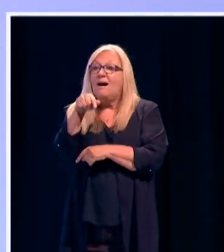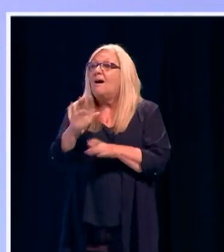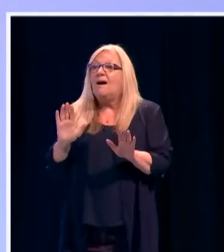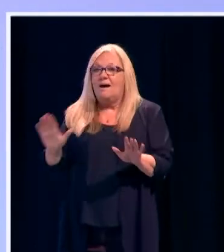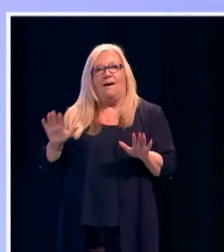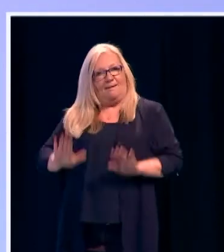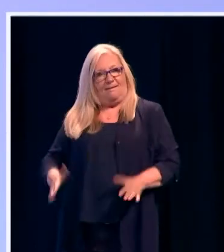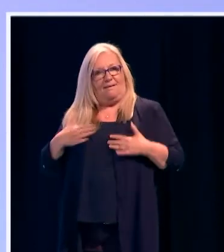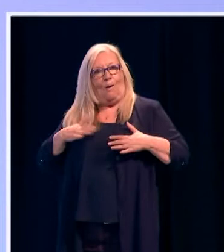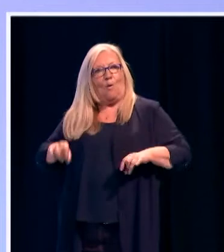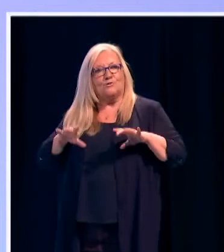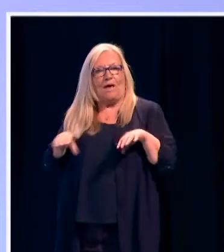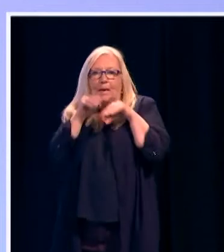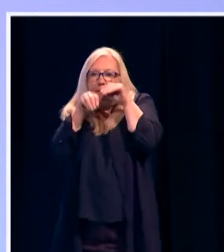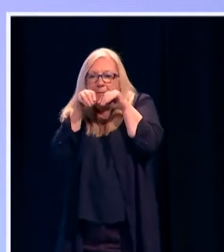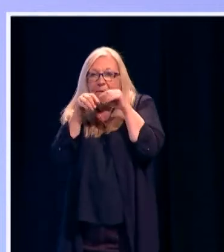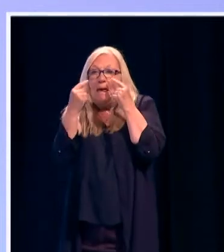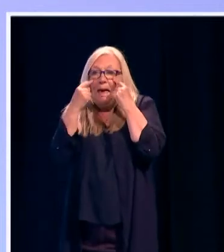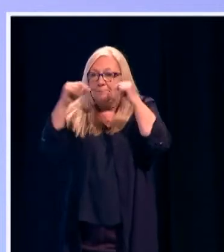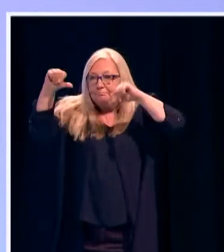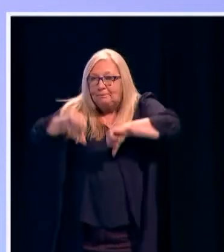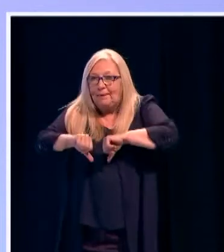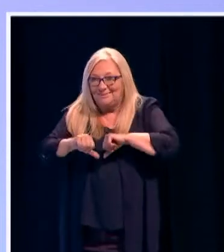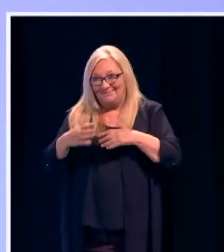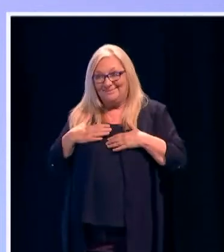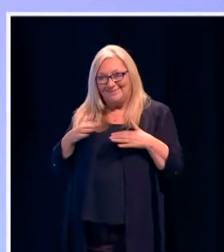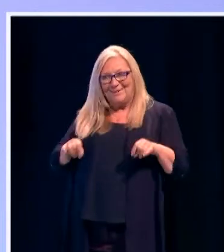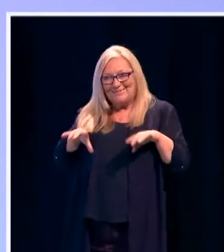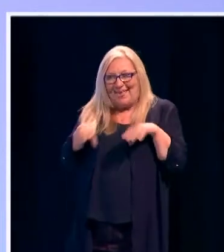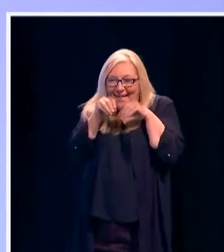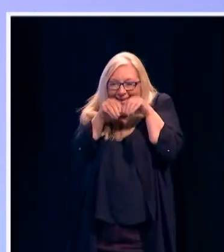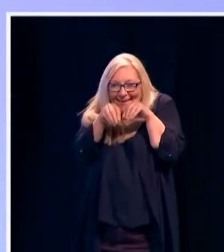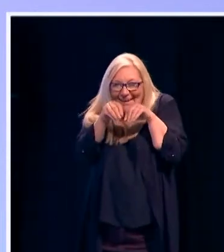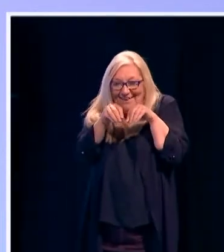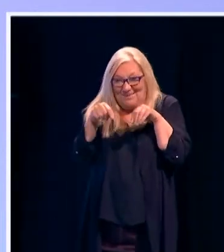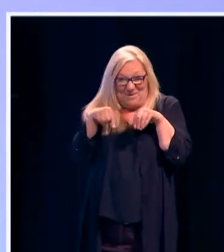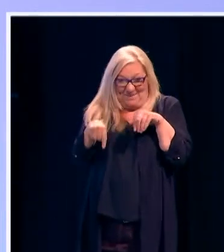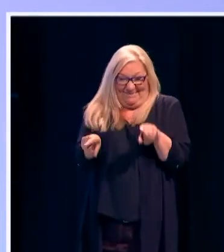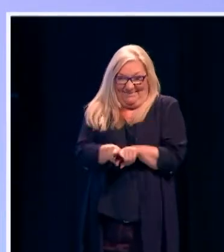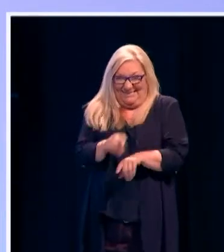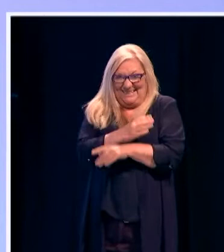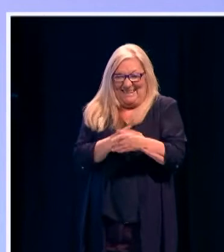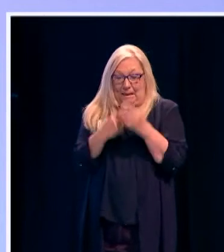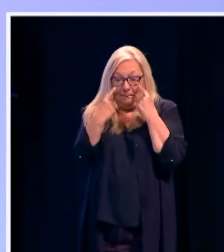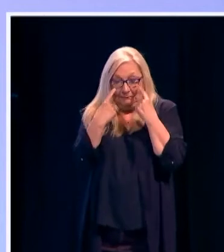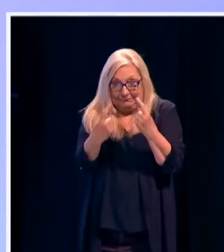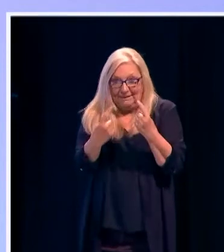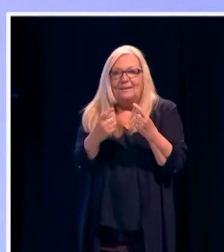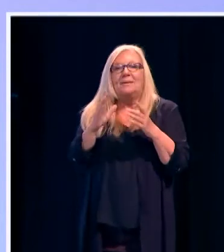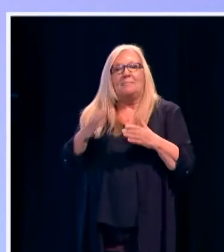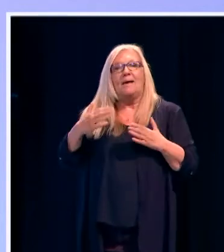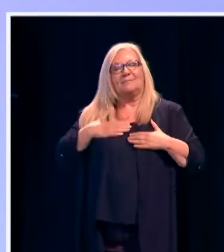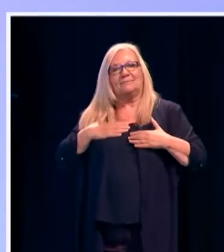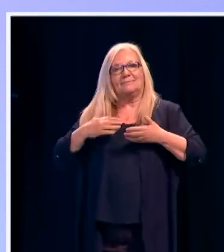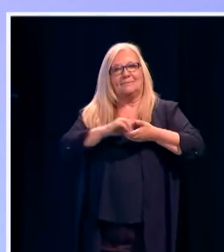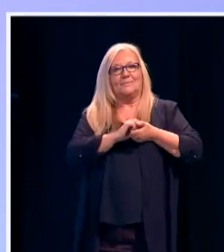Australian marsupial with very poor eyesight. You could say he's a marsupial with a disability. He's also DFAT's mascot on